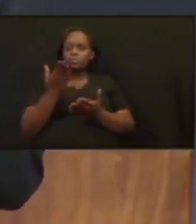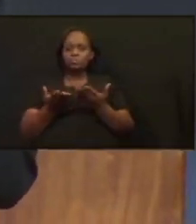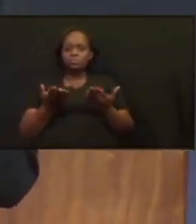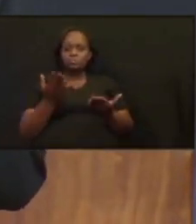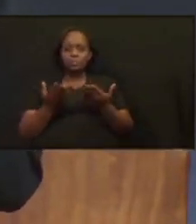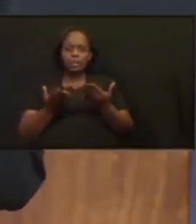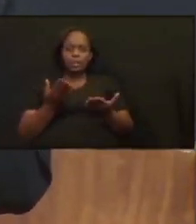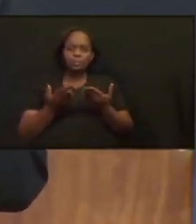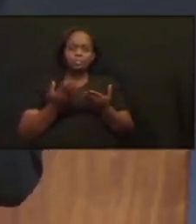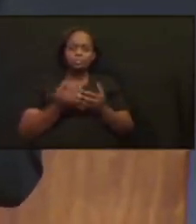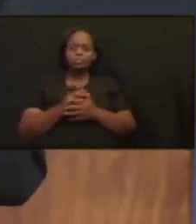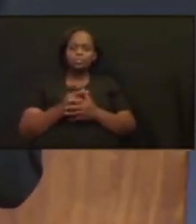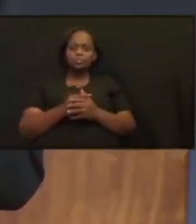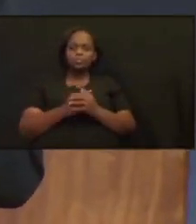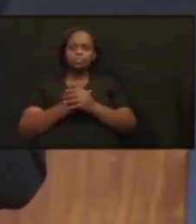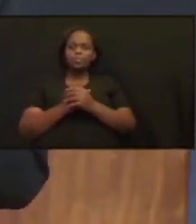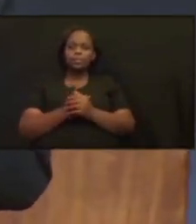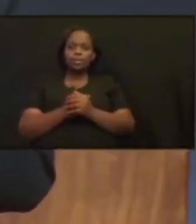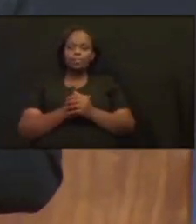name of Jesus.